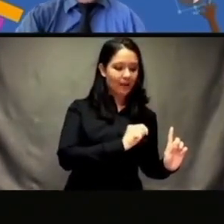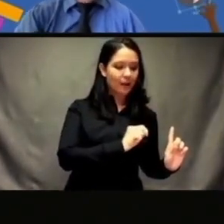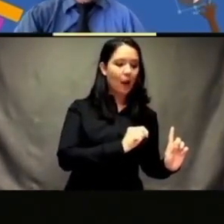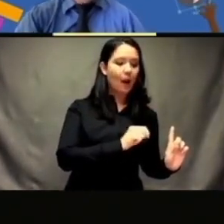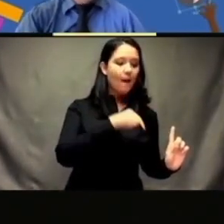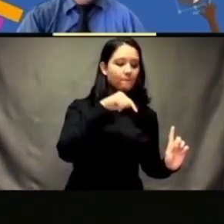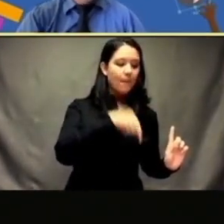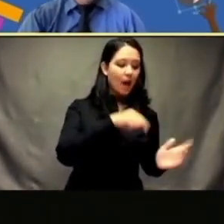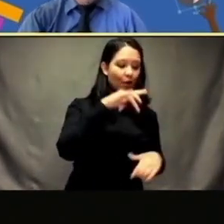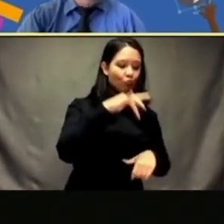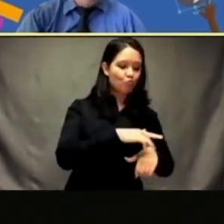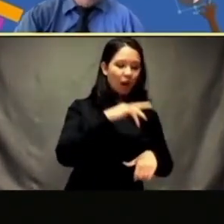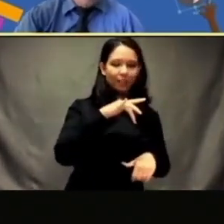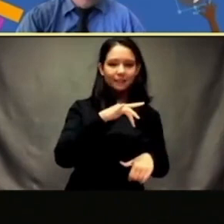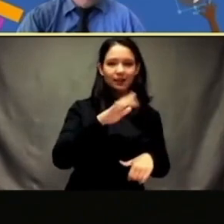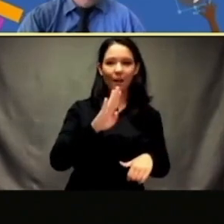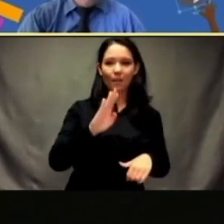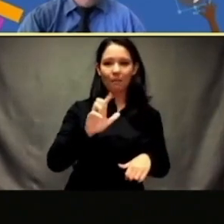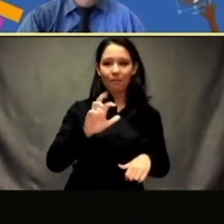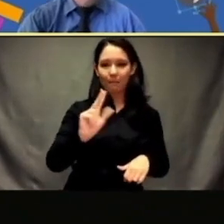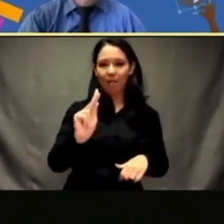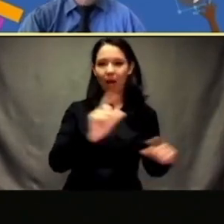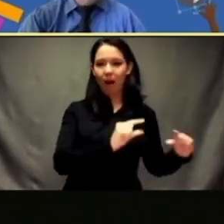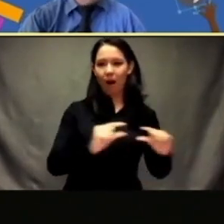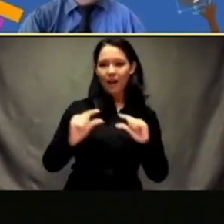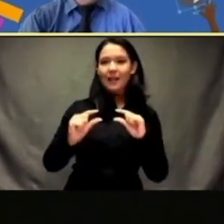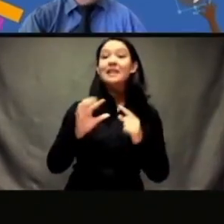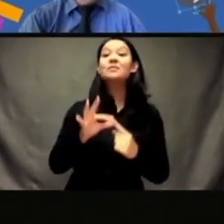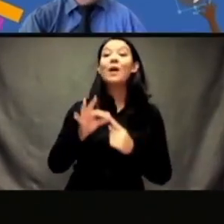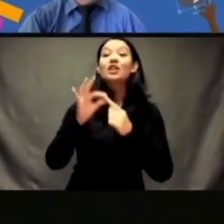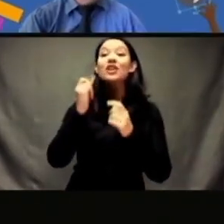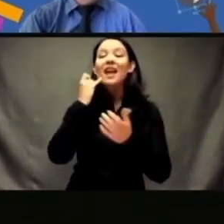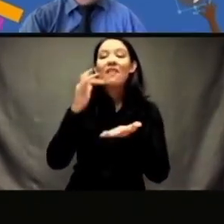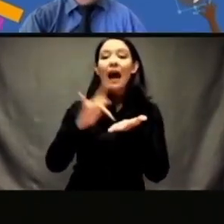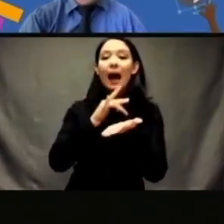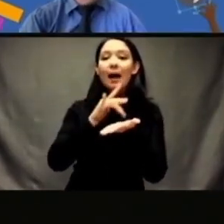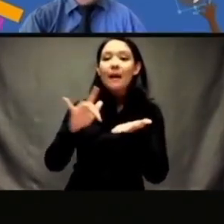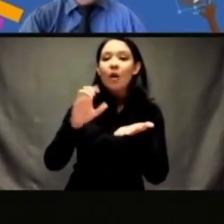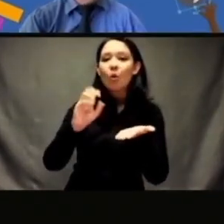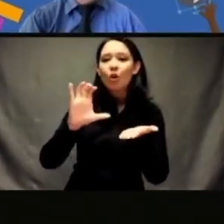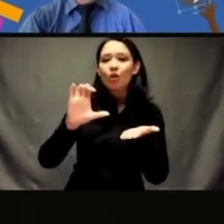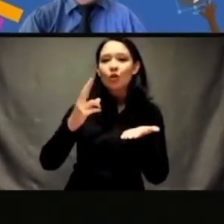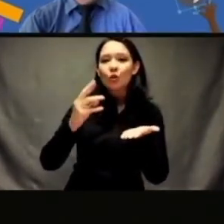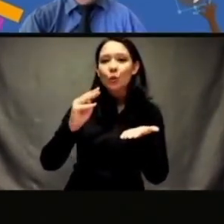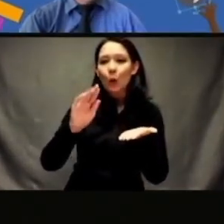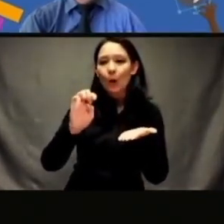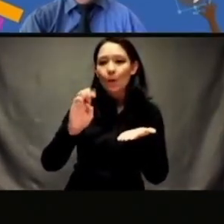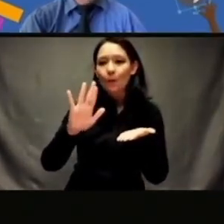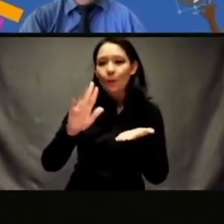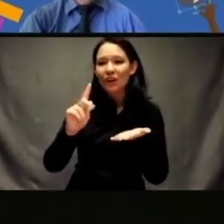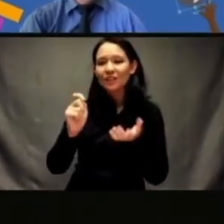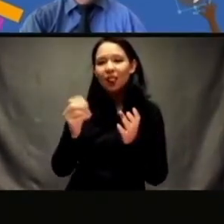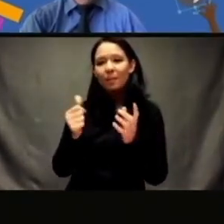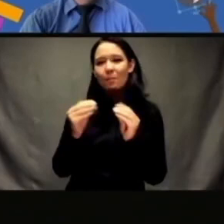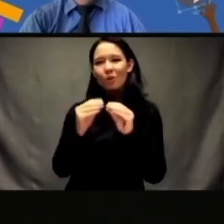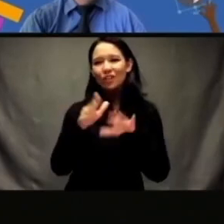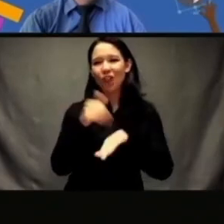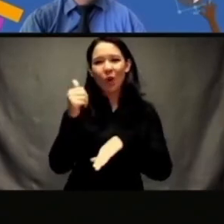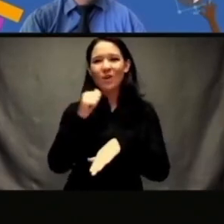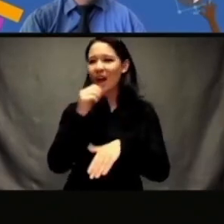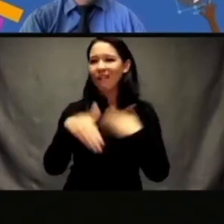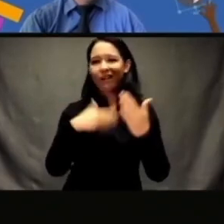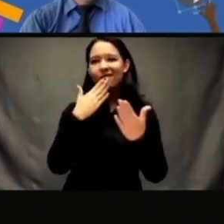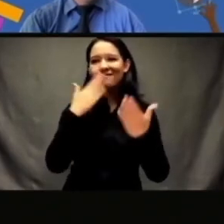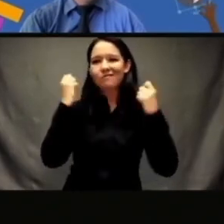Especially when you are working like with iPads or Chromebooks that they are slower and they don't have great processing